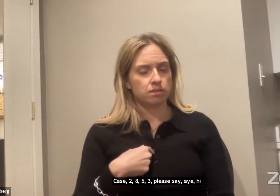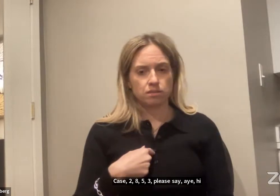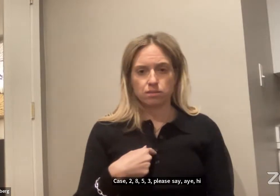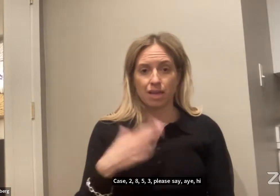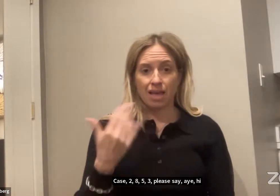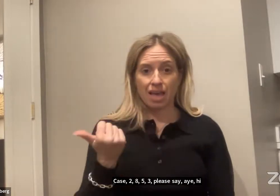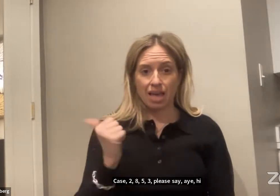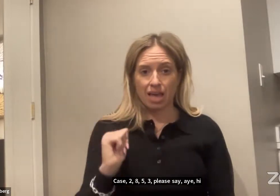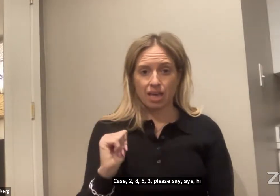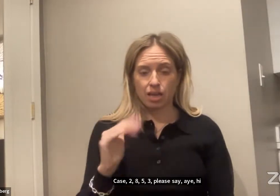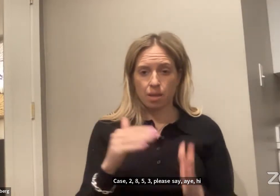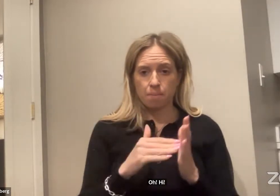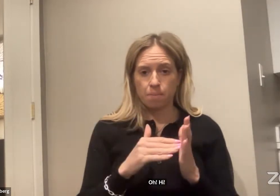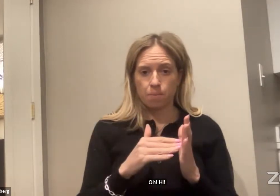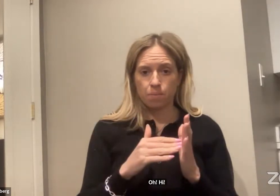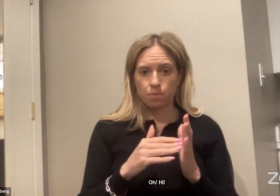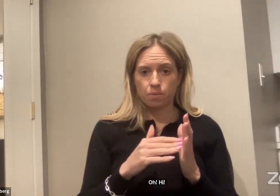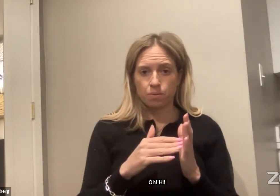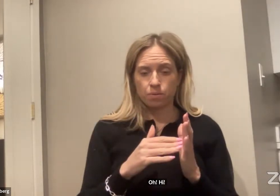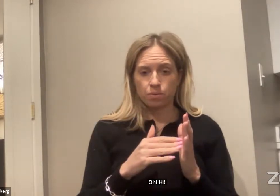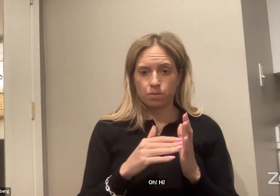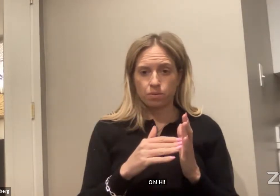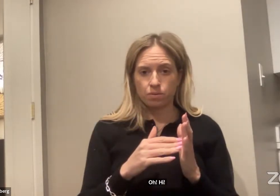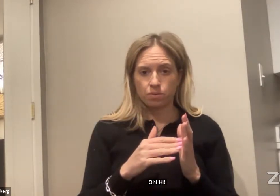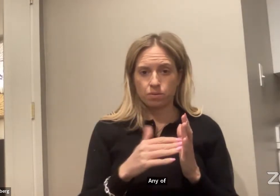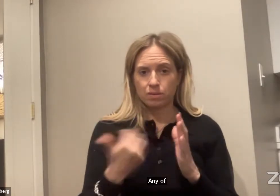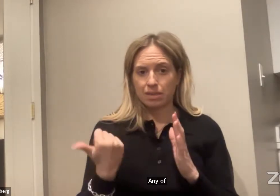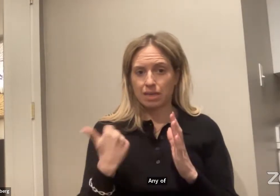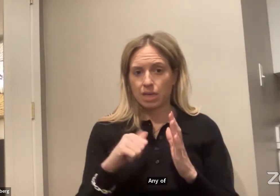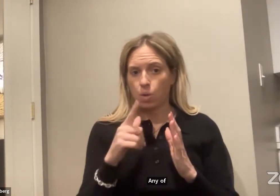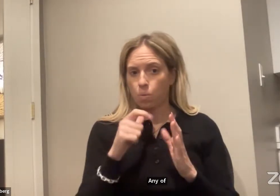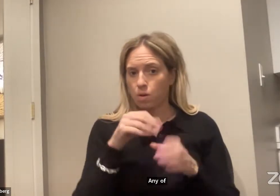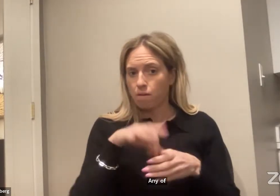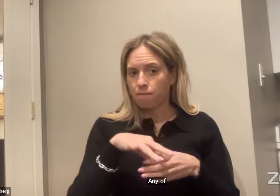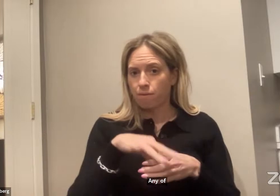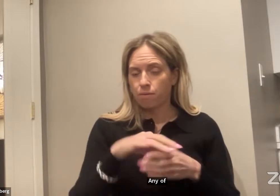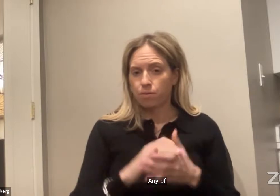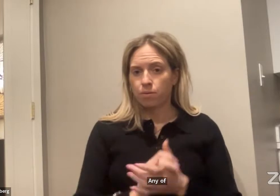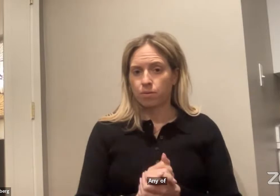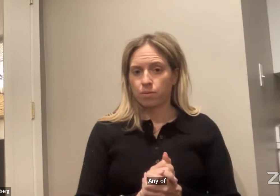Any opposed? Any abstentions?